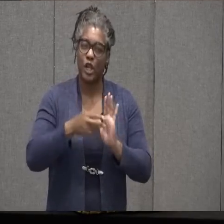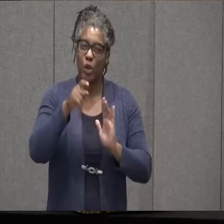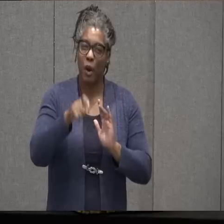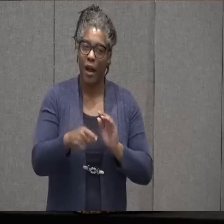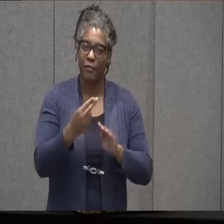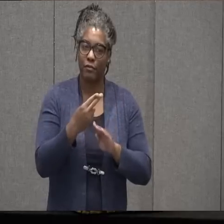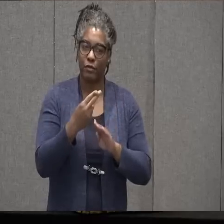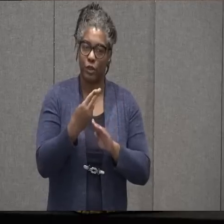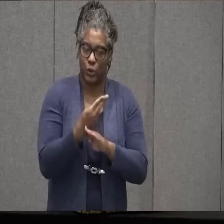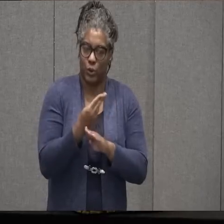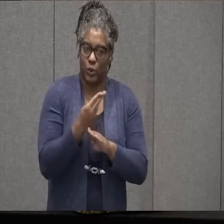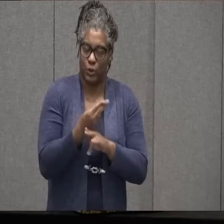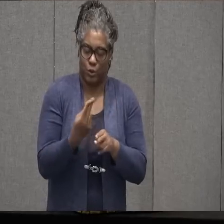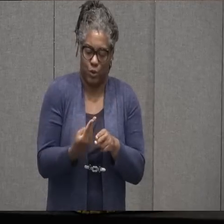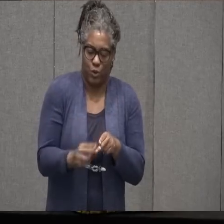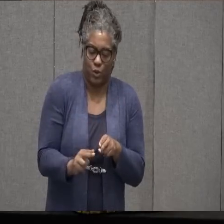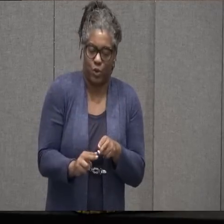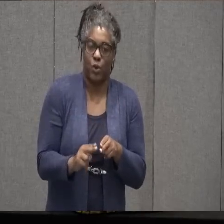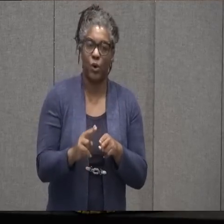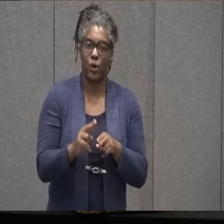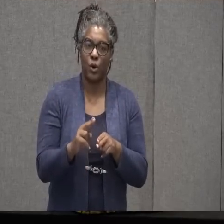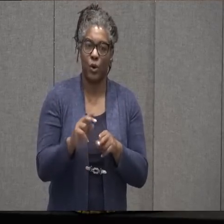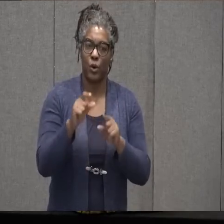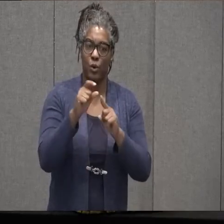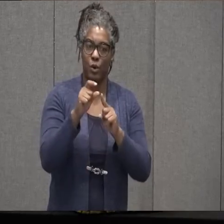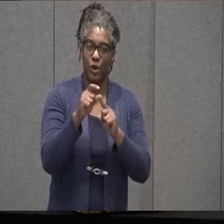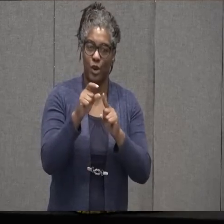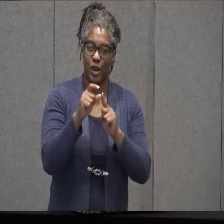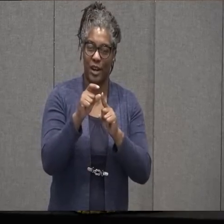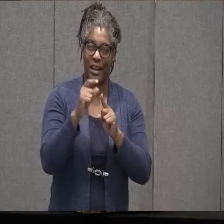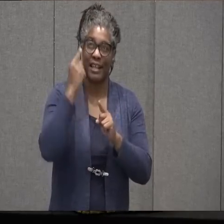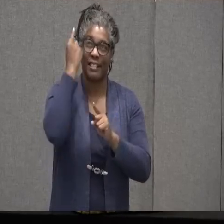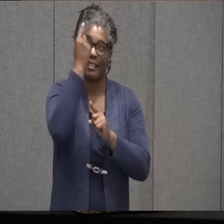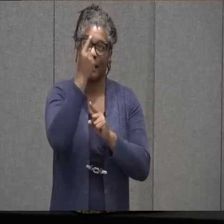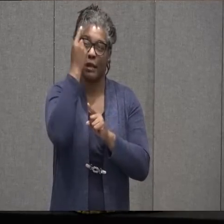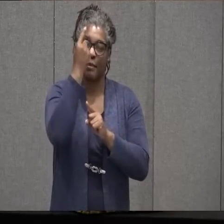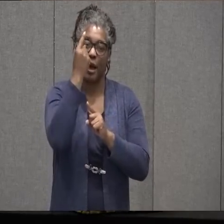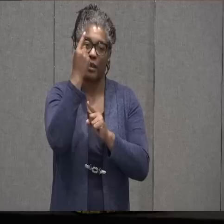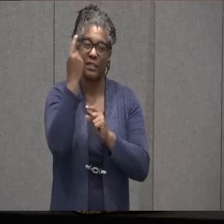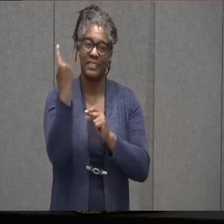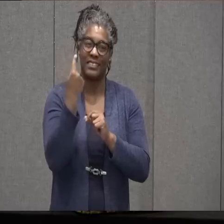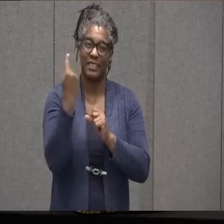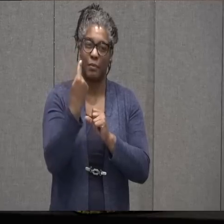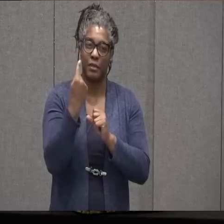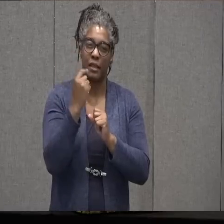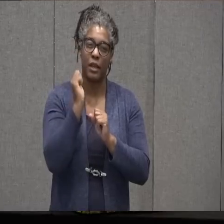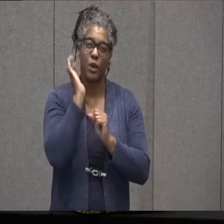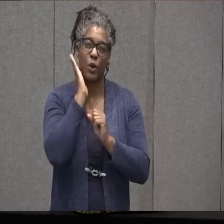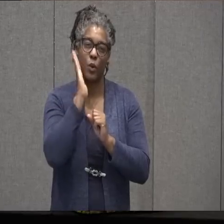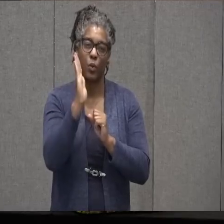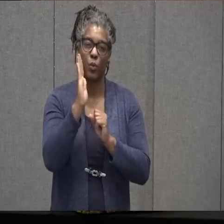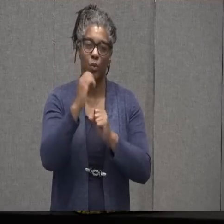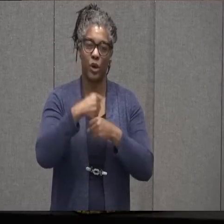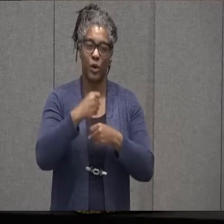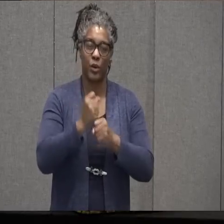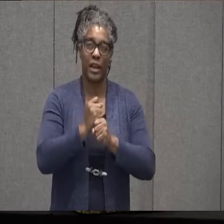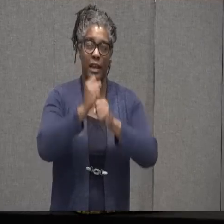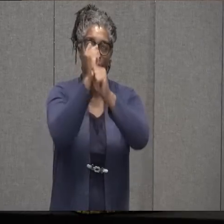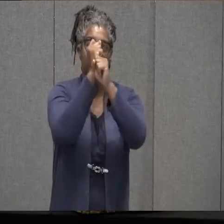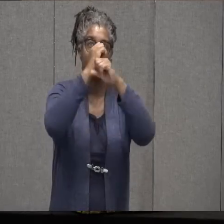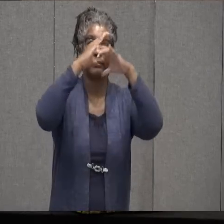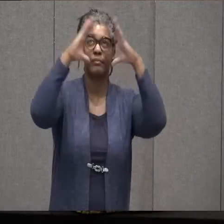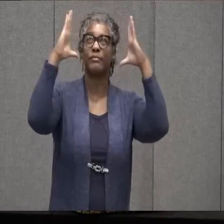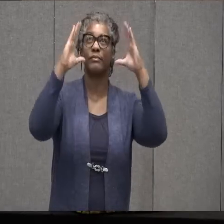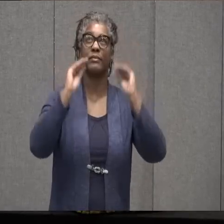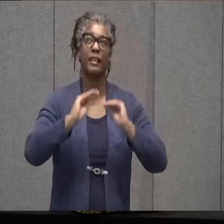So we have to think about something that creates a vivid image. And by vivid, we mean it